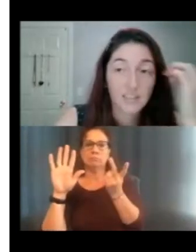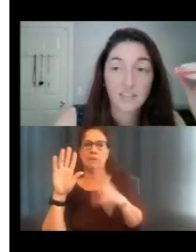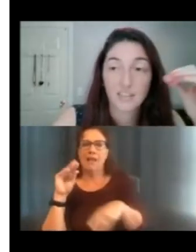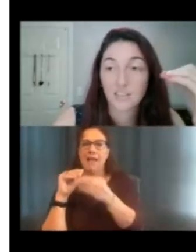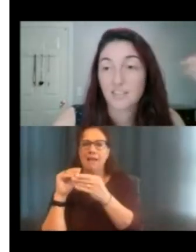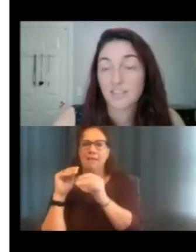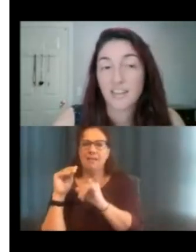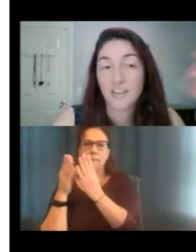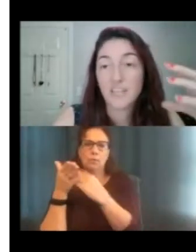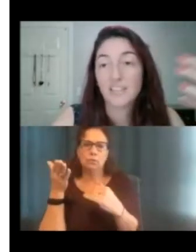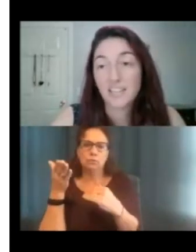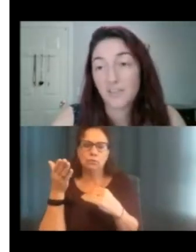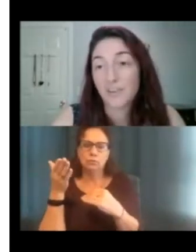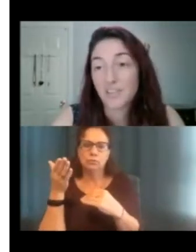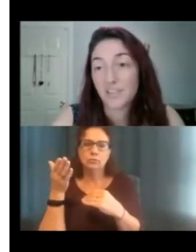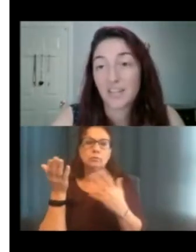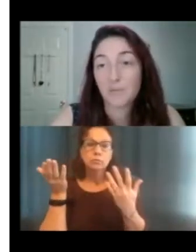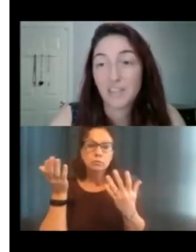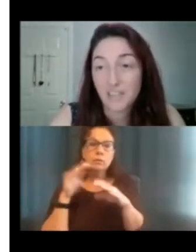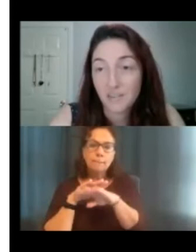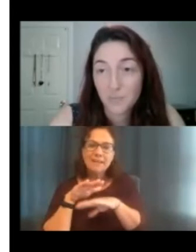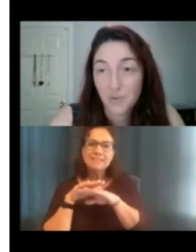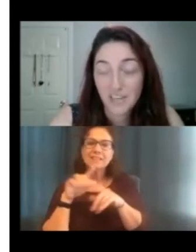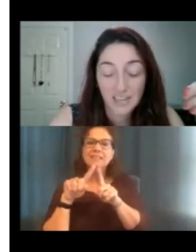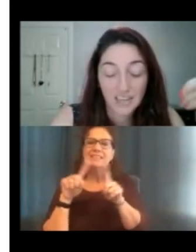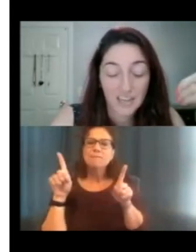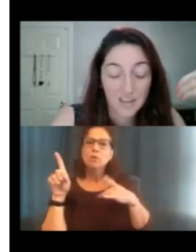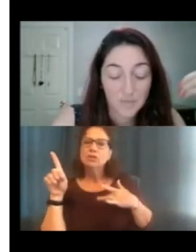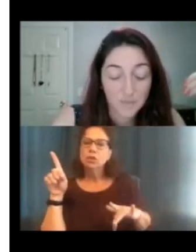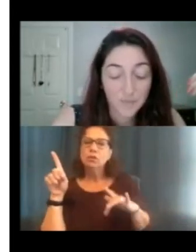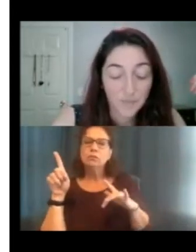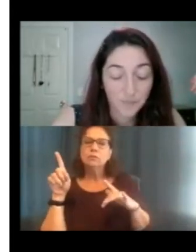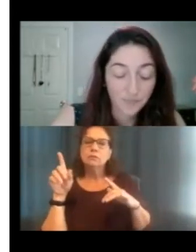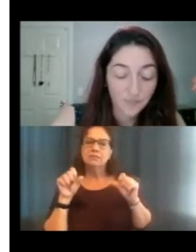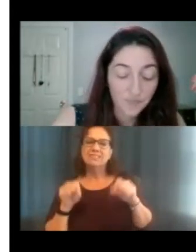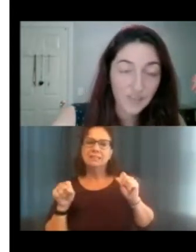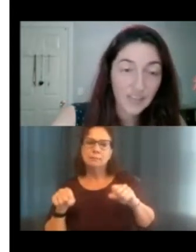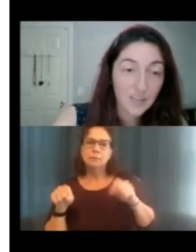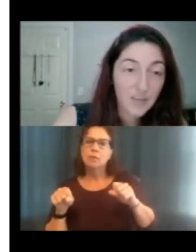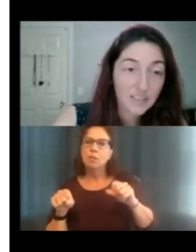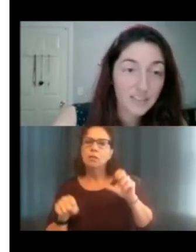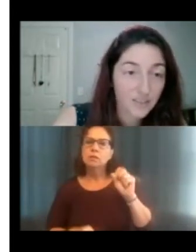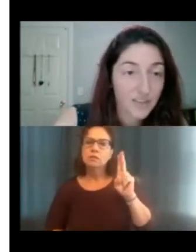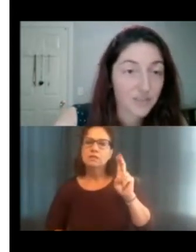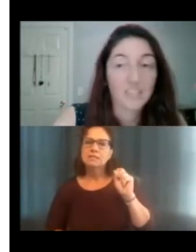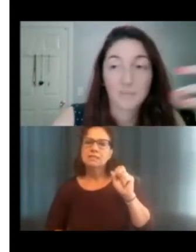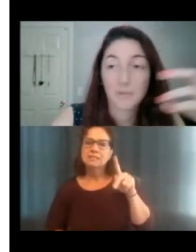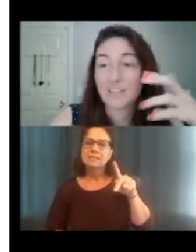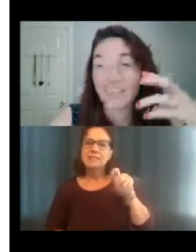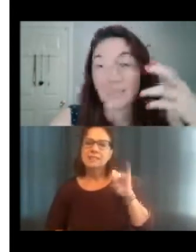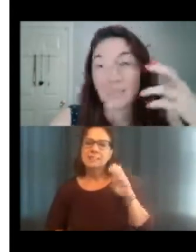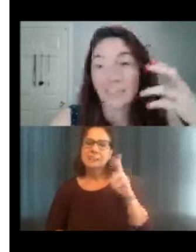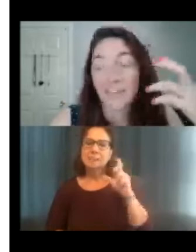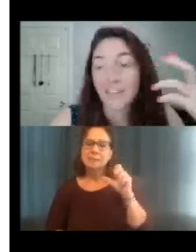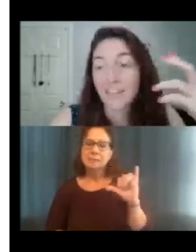it's basically a differential susceptibility framework. And basically differential